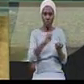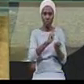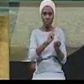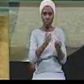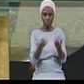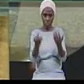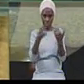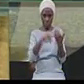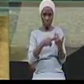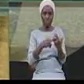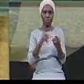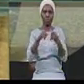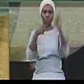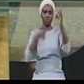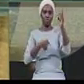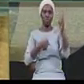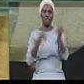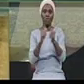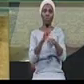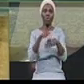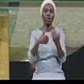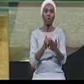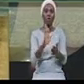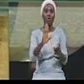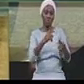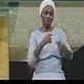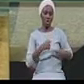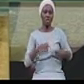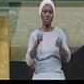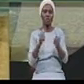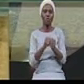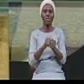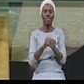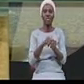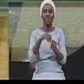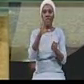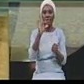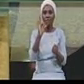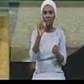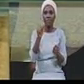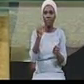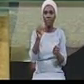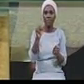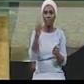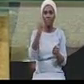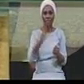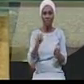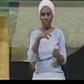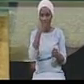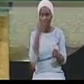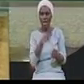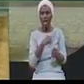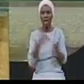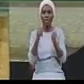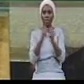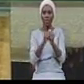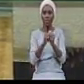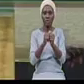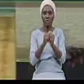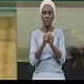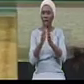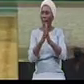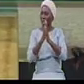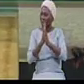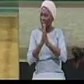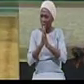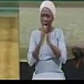your heart. With fasting, with weeping, and with mourning. He says, this is not the time